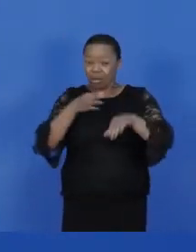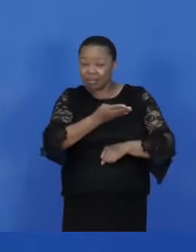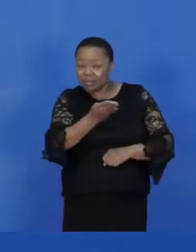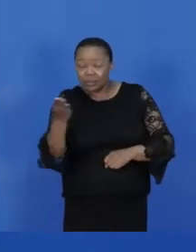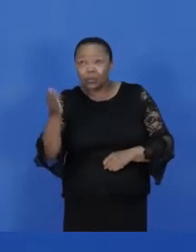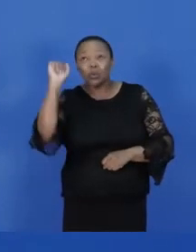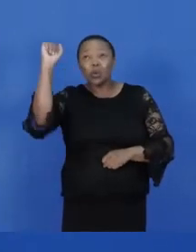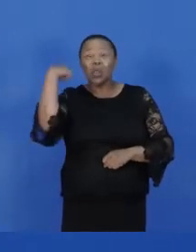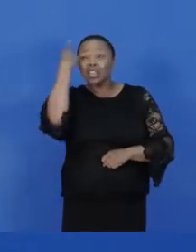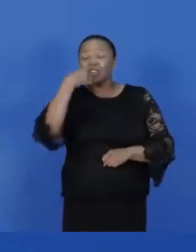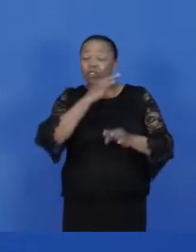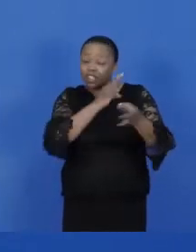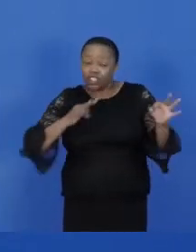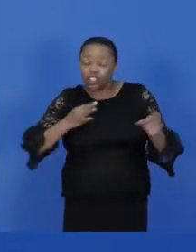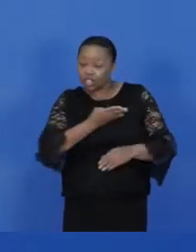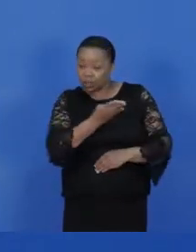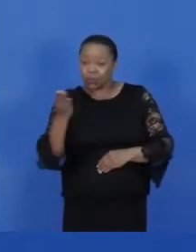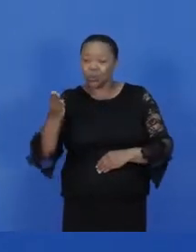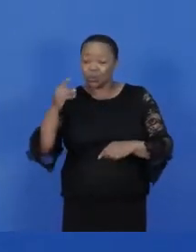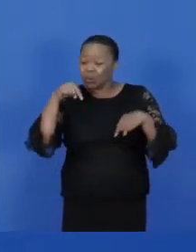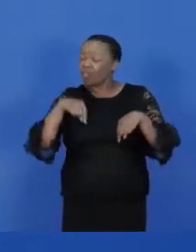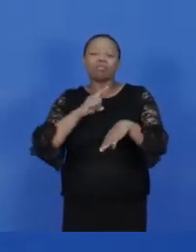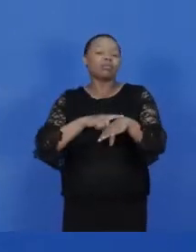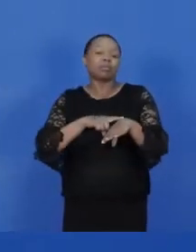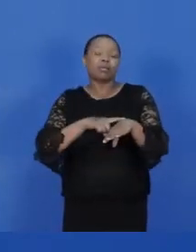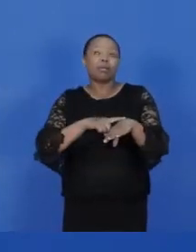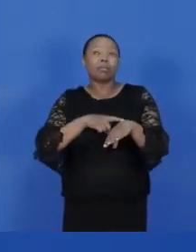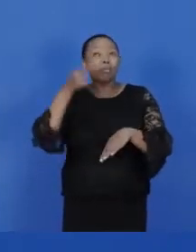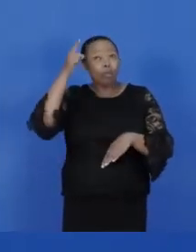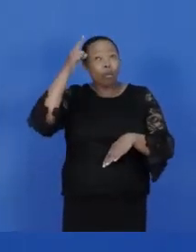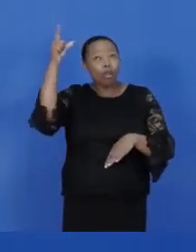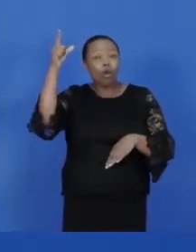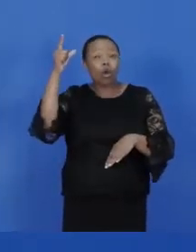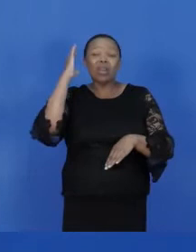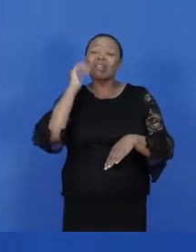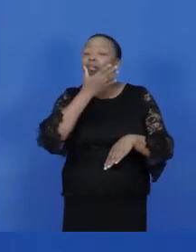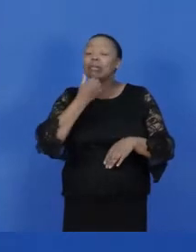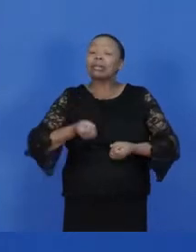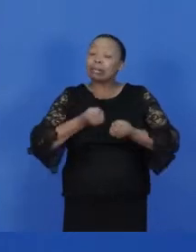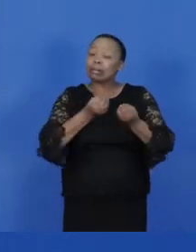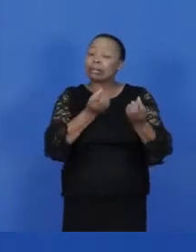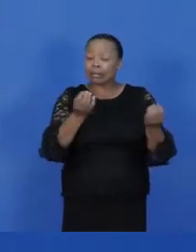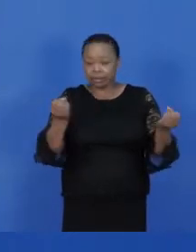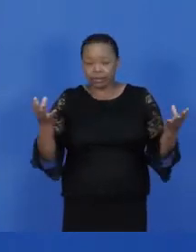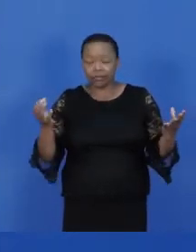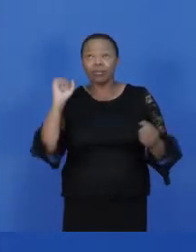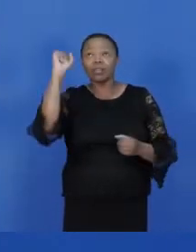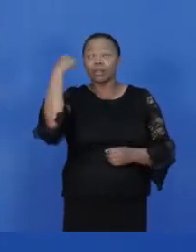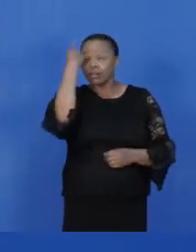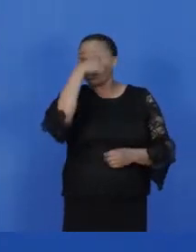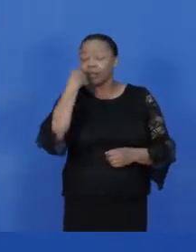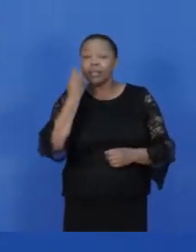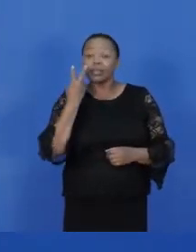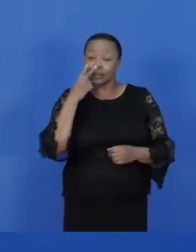may the Lord cause His face to shine upon you in a time such as this. And may the Lord be gracious to you, and may the Lord turn